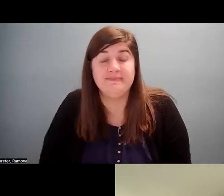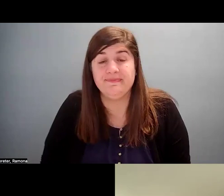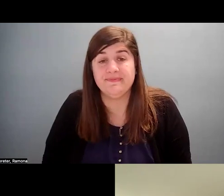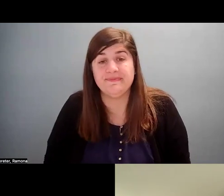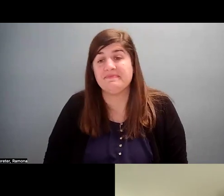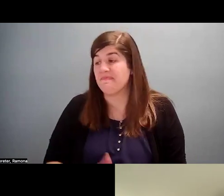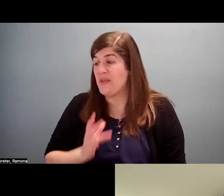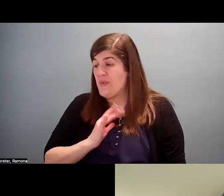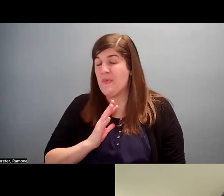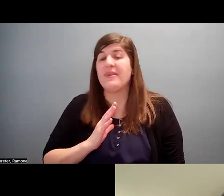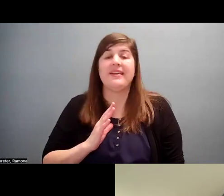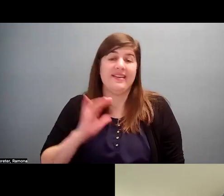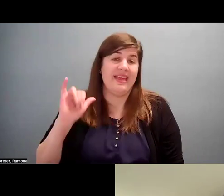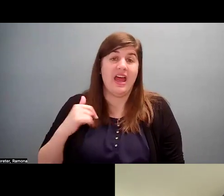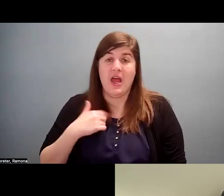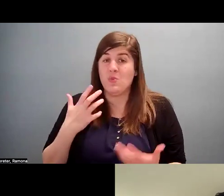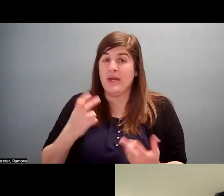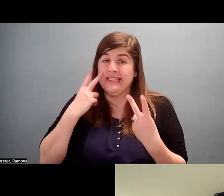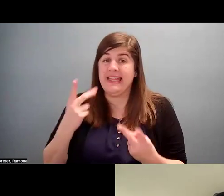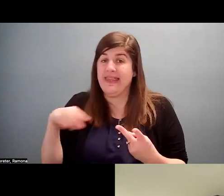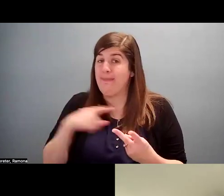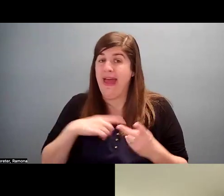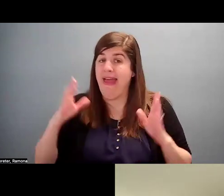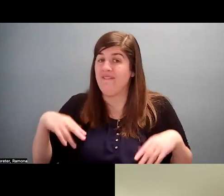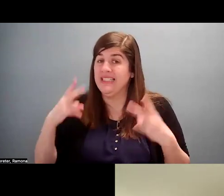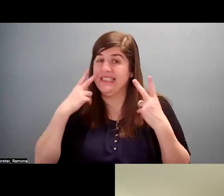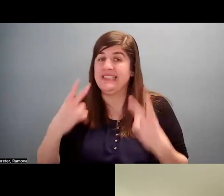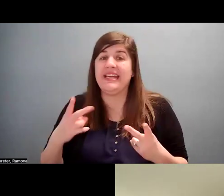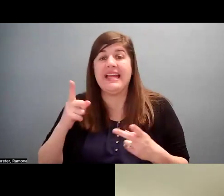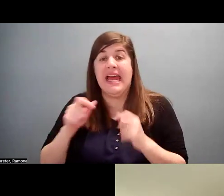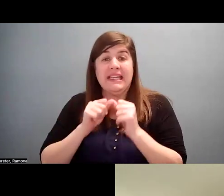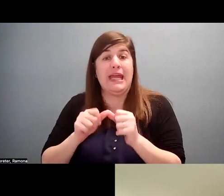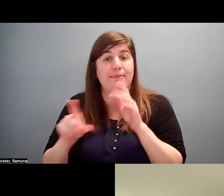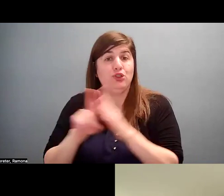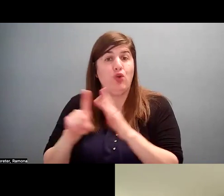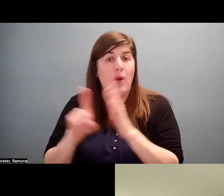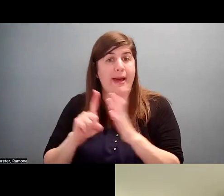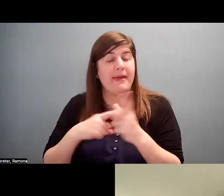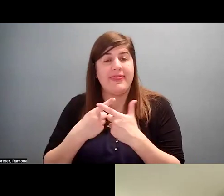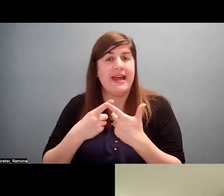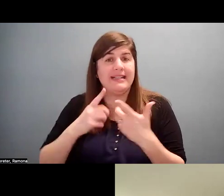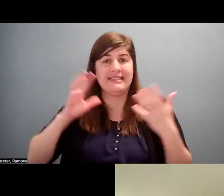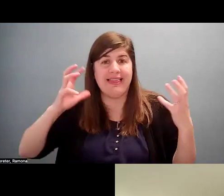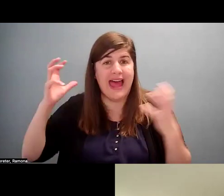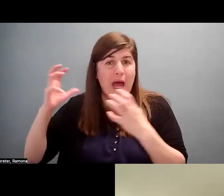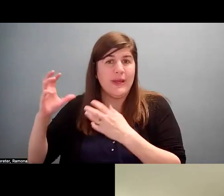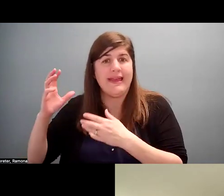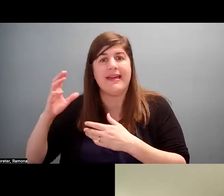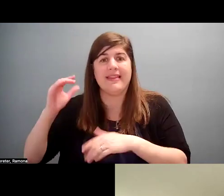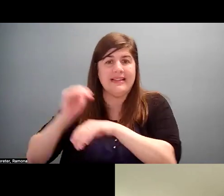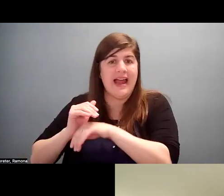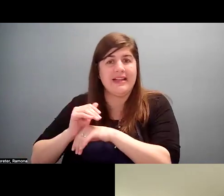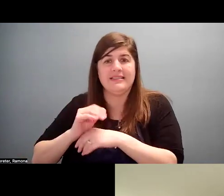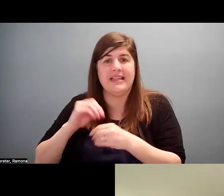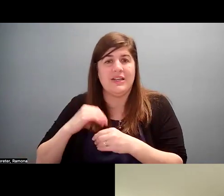Cool. It's on my bucket list to see those. I haven't seen them yet. Same, same, They same. keep like showing up here, and then it's always cloudy on the nights that they show up in like our